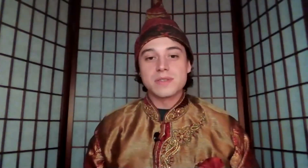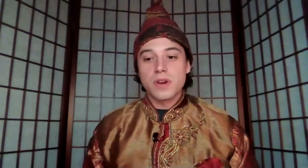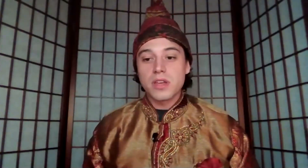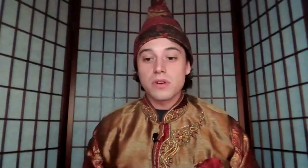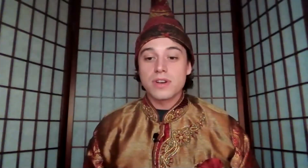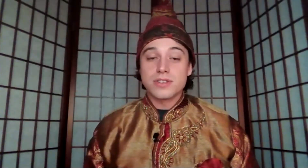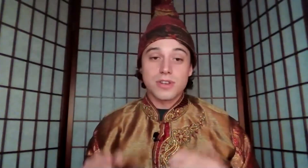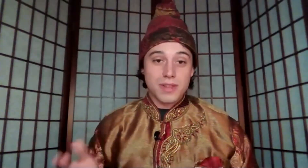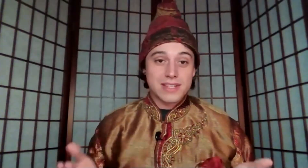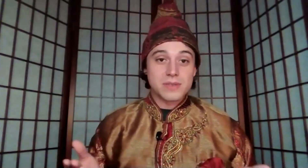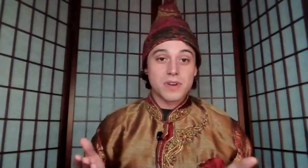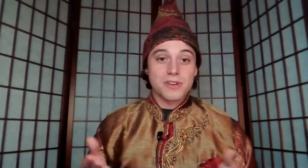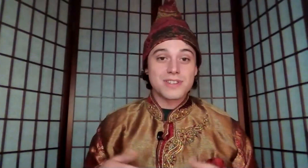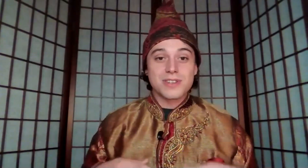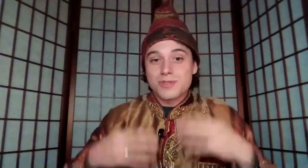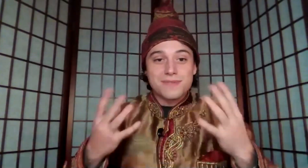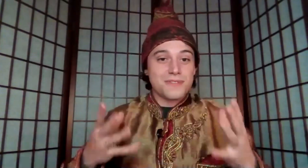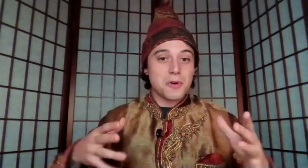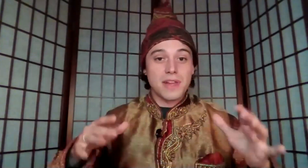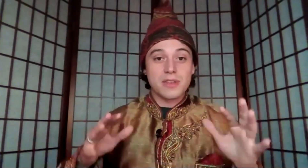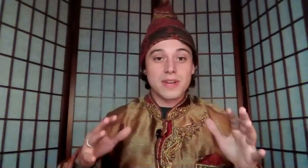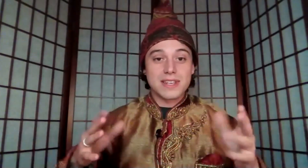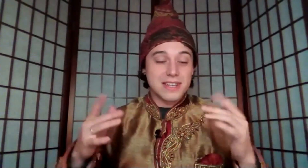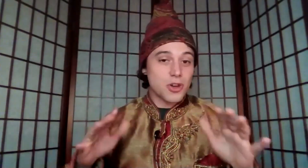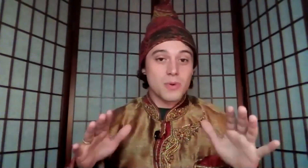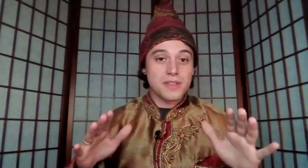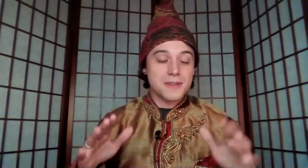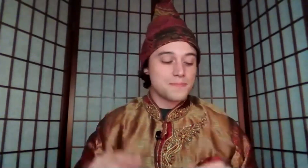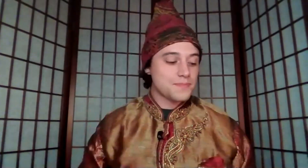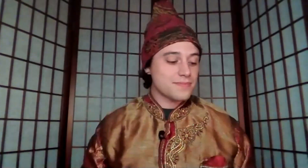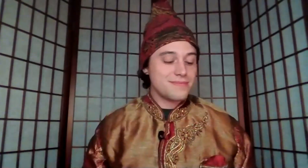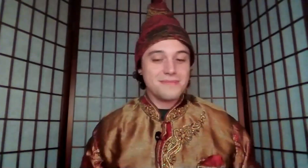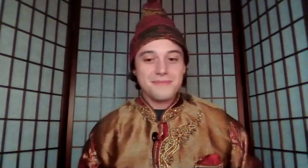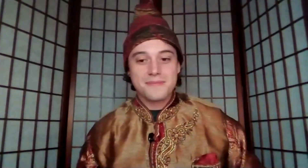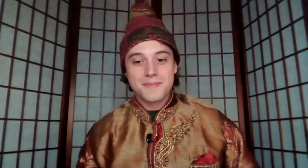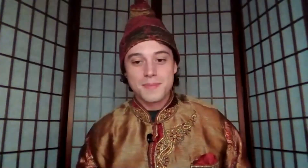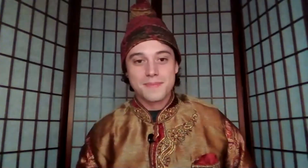this is where you are going to go, and this is what you're going to do. Just flow like the wind and go with it.